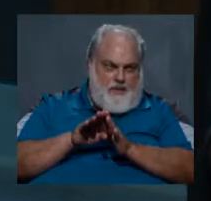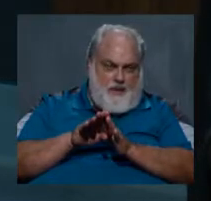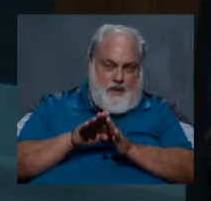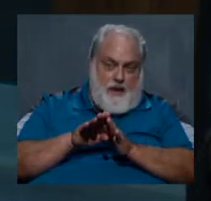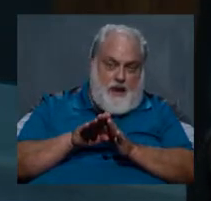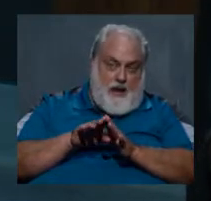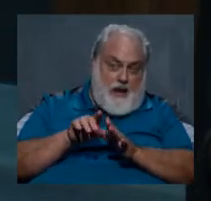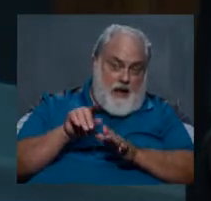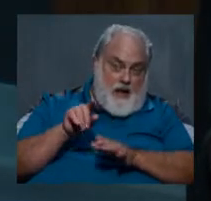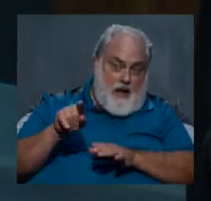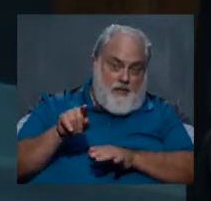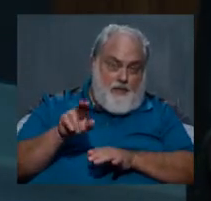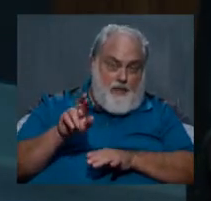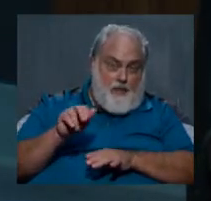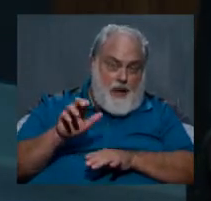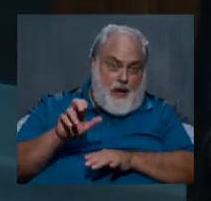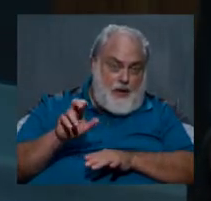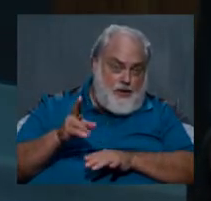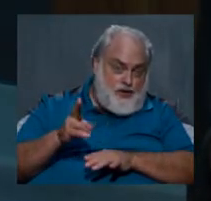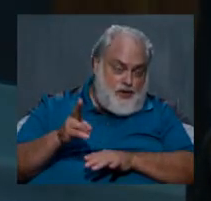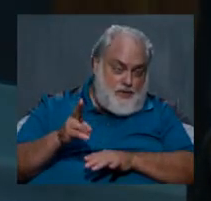the ranch, which